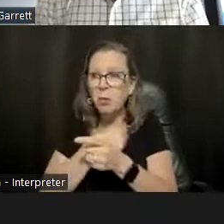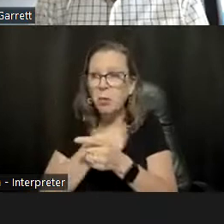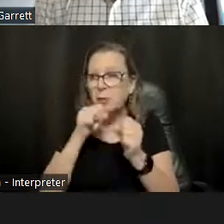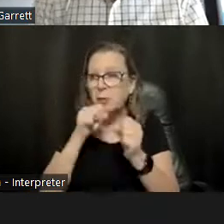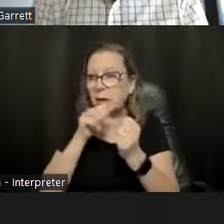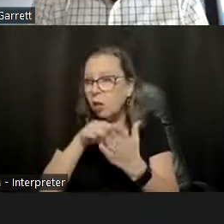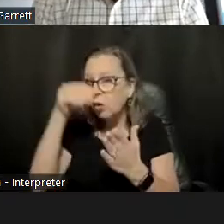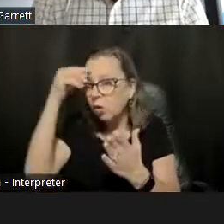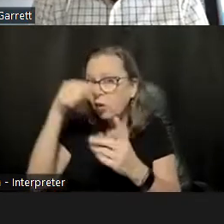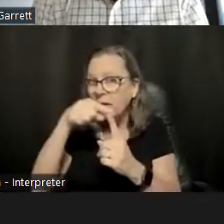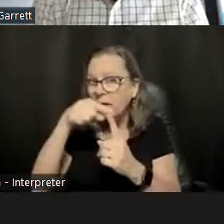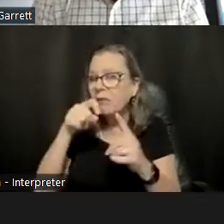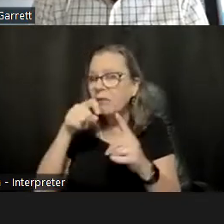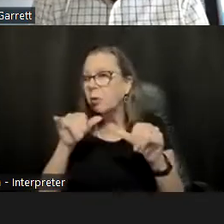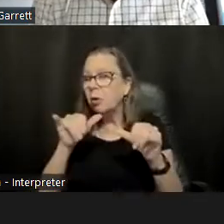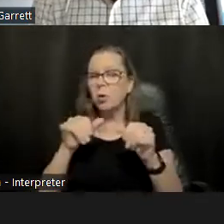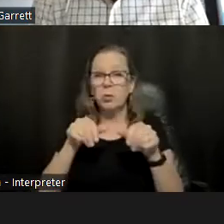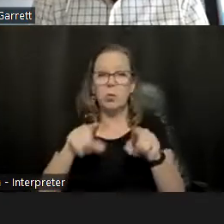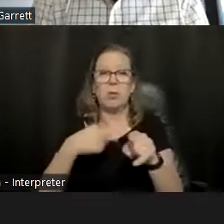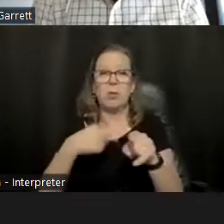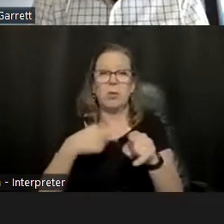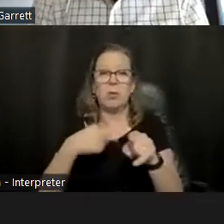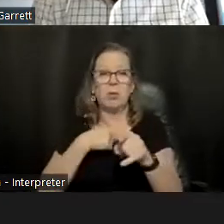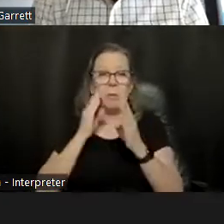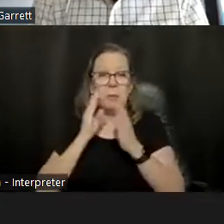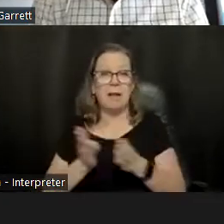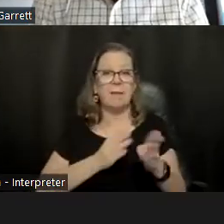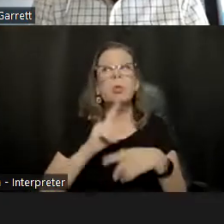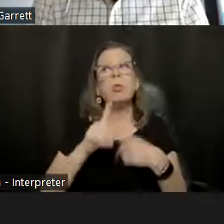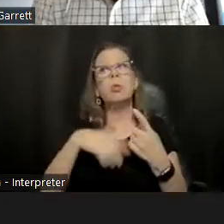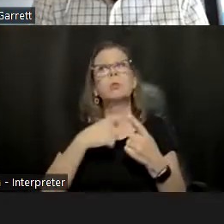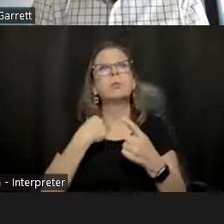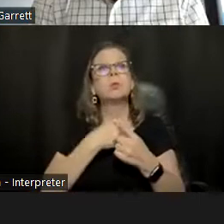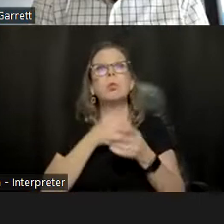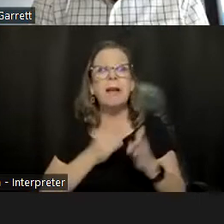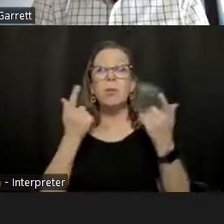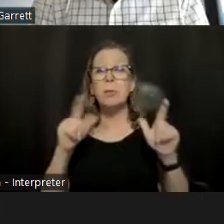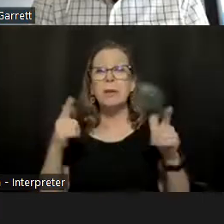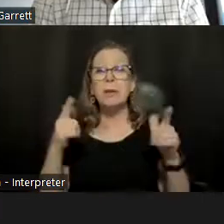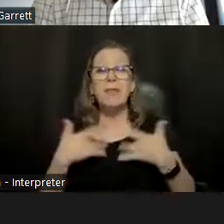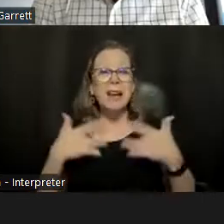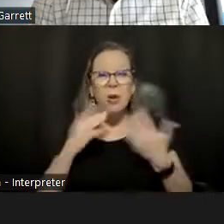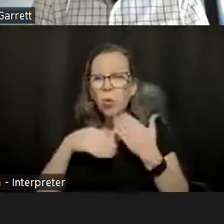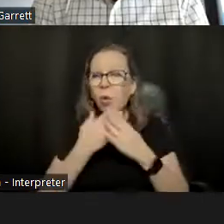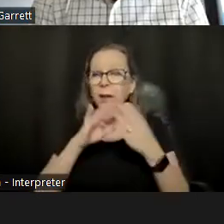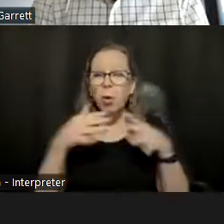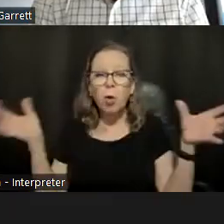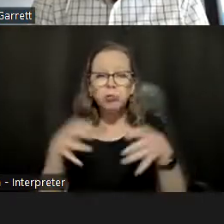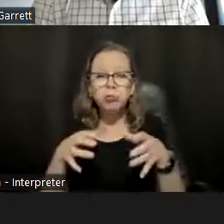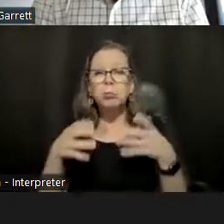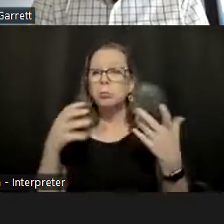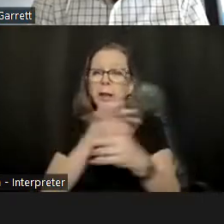from as we plan for when we plan for big events, but with a whole community inclusion in